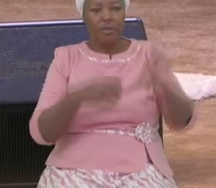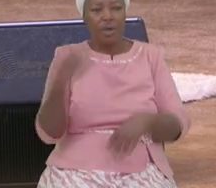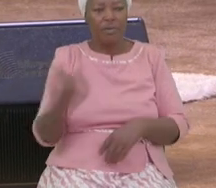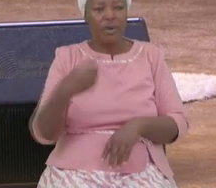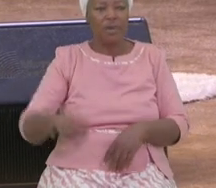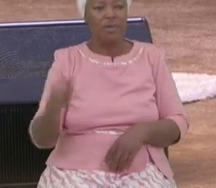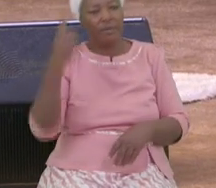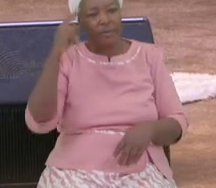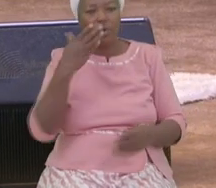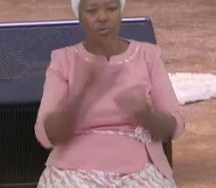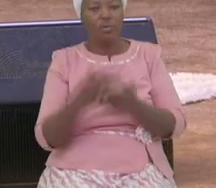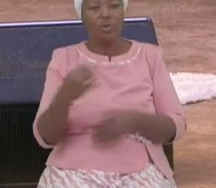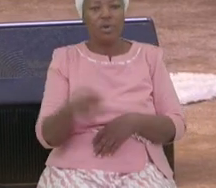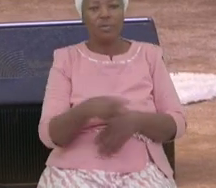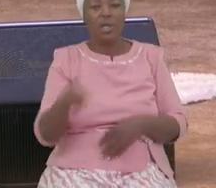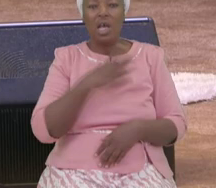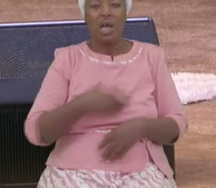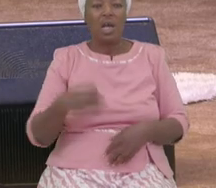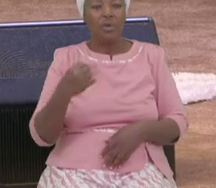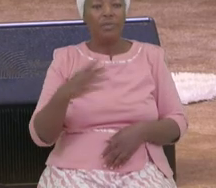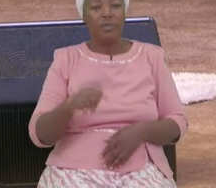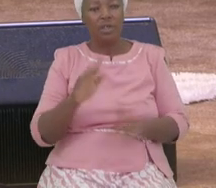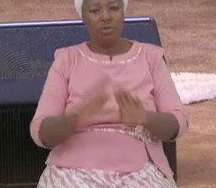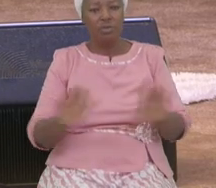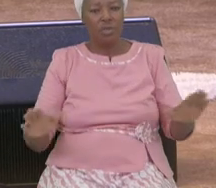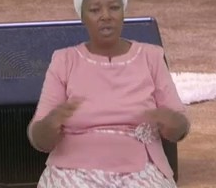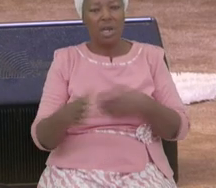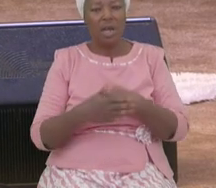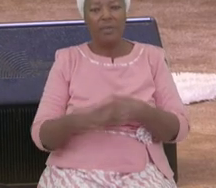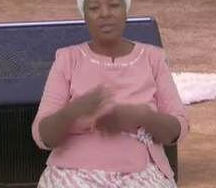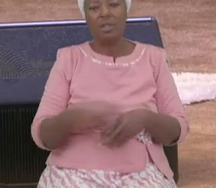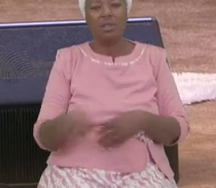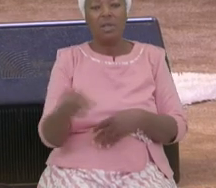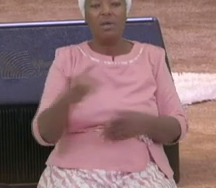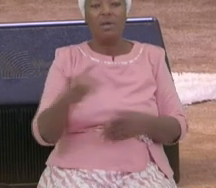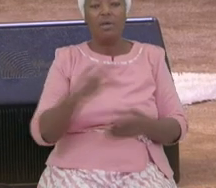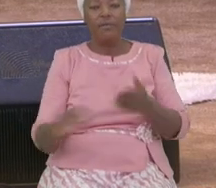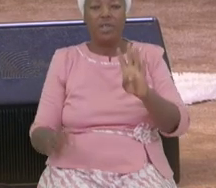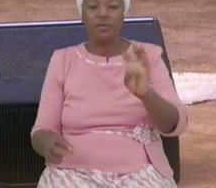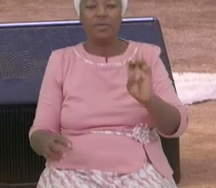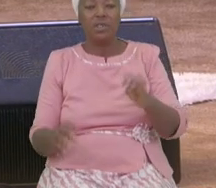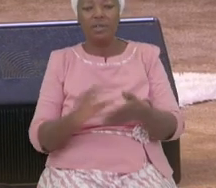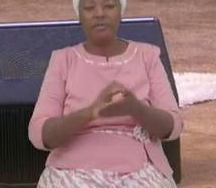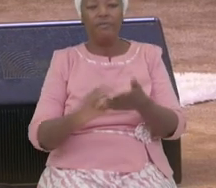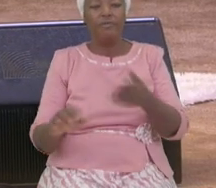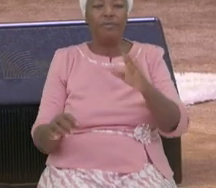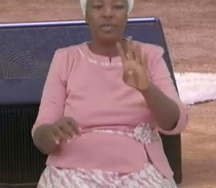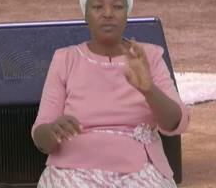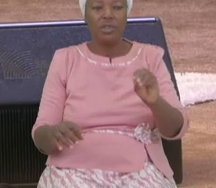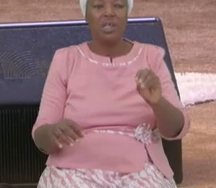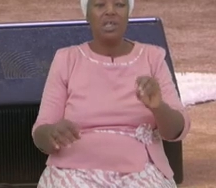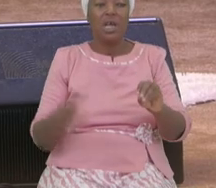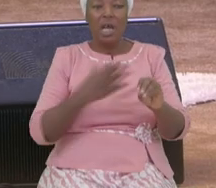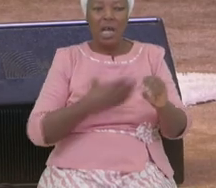of them and of their children after them. Then in verse 40, it says in verse 40, and I